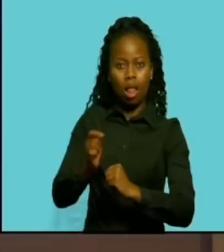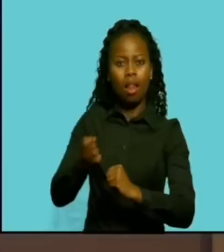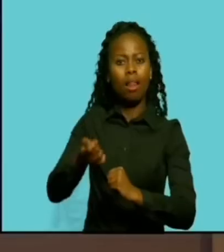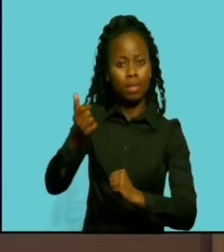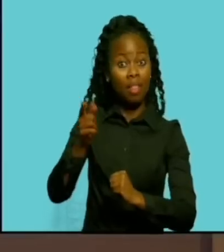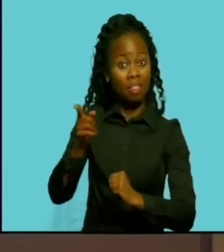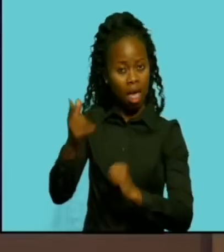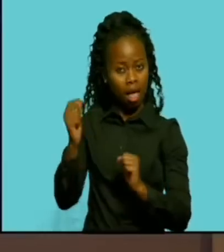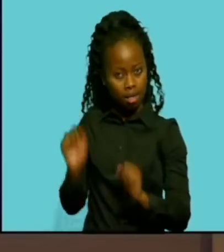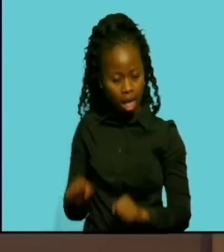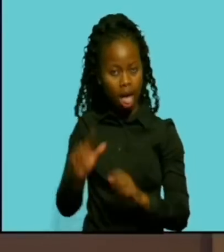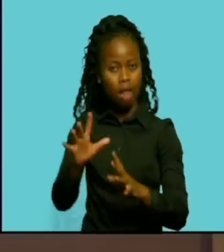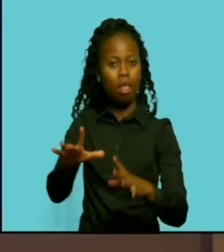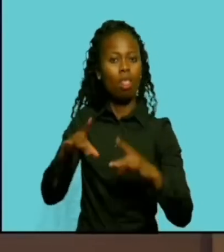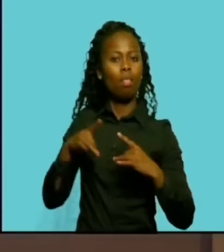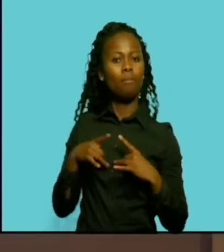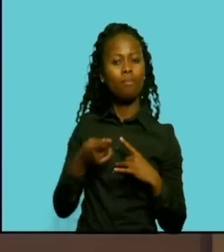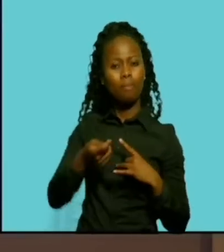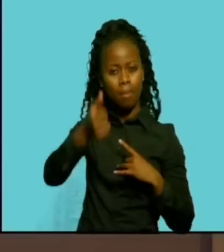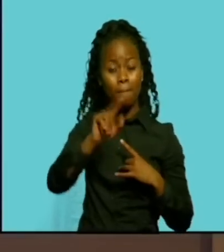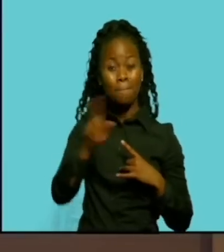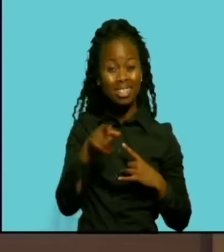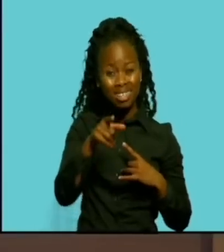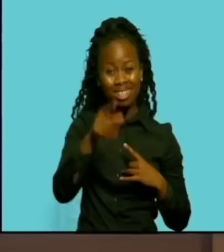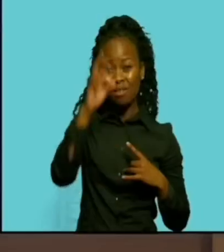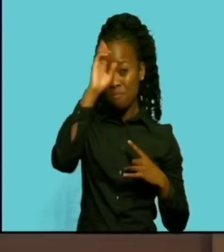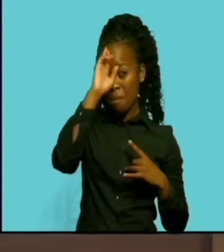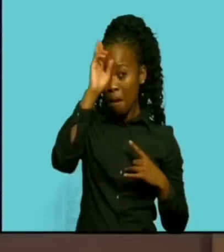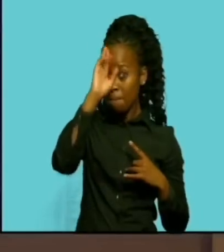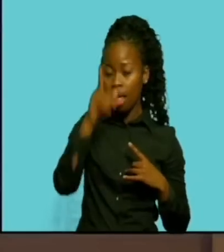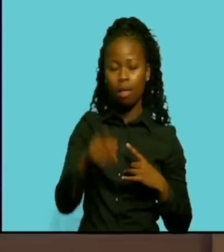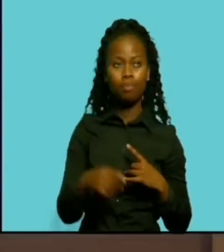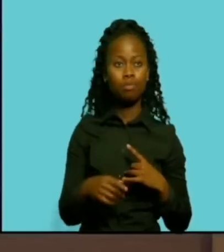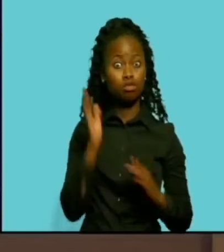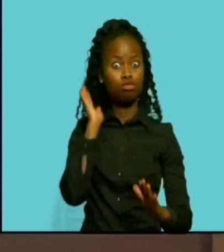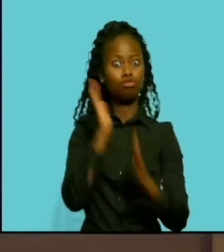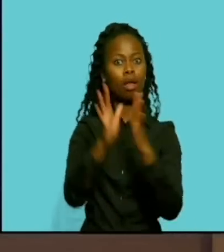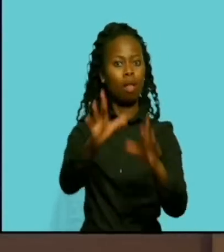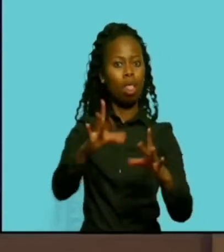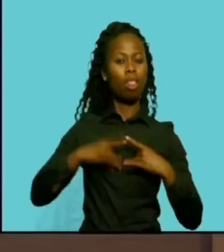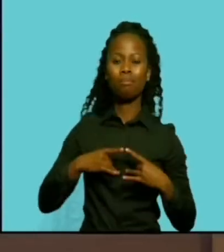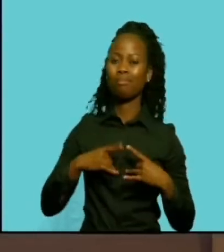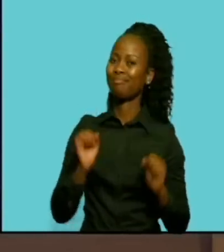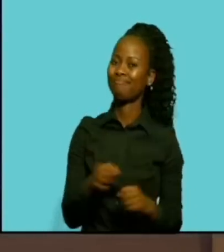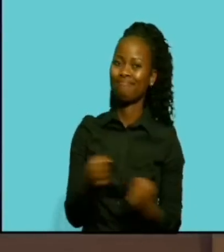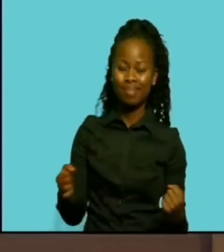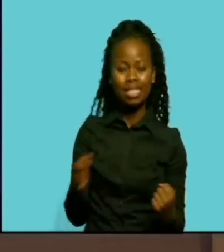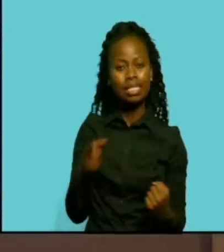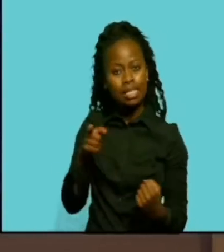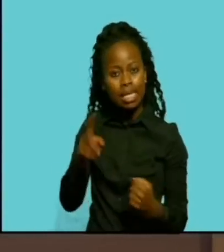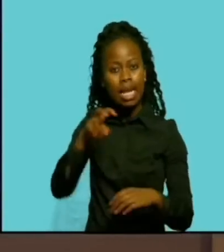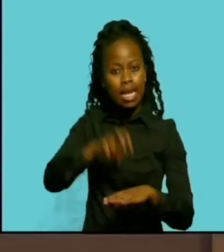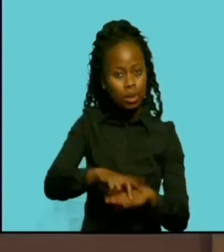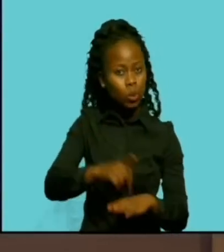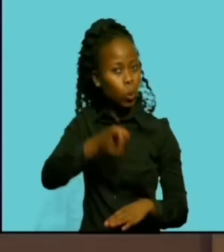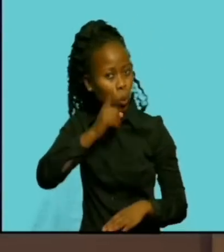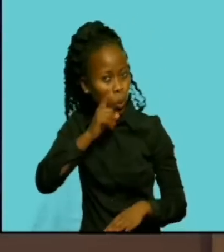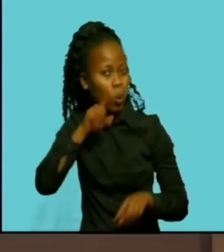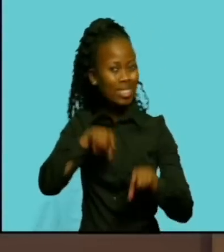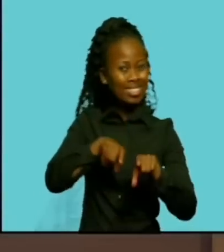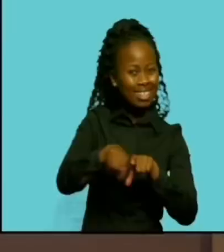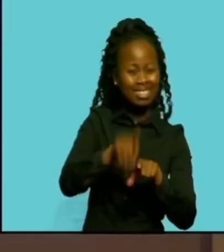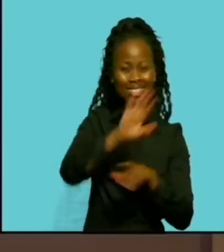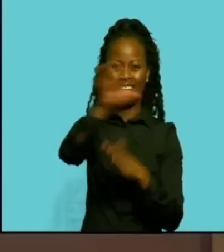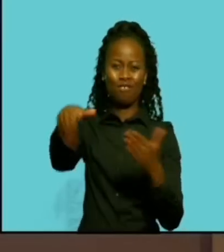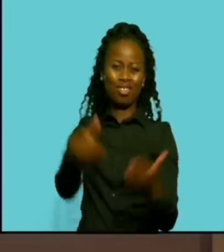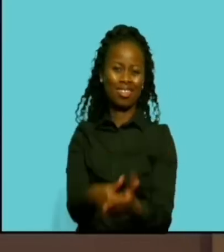art than it is a science when these people implement those things. But therein lies the lesson. That's